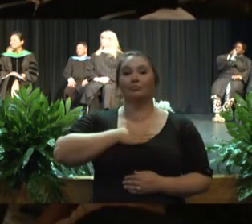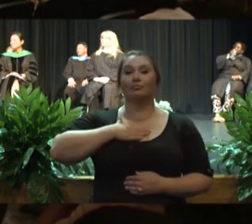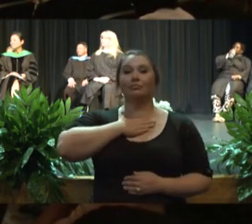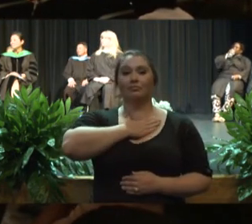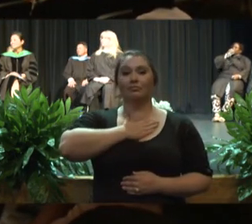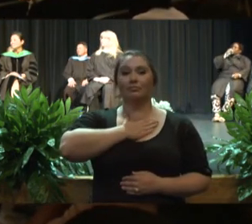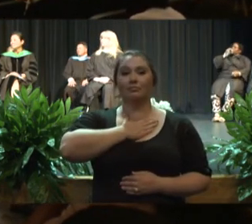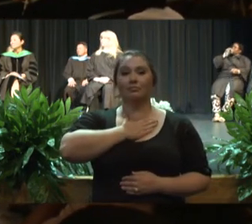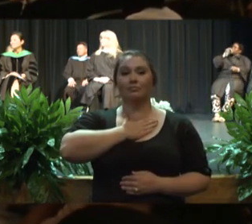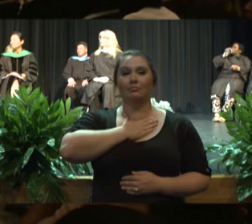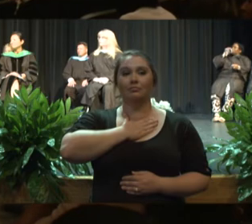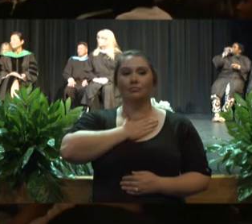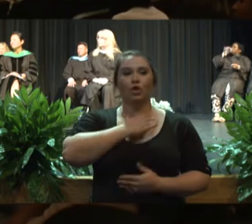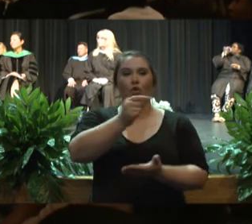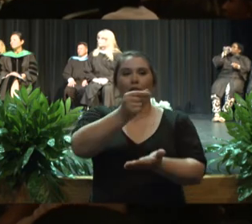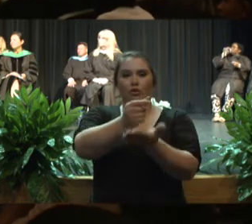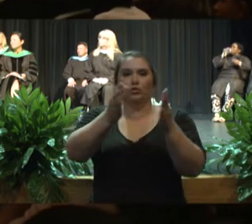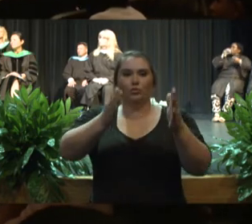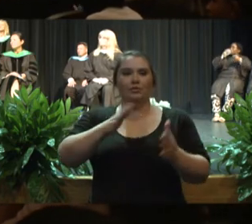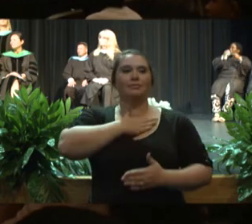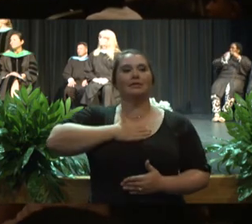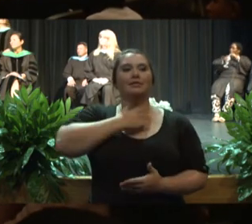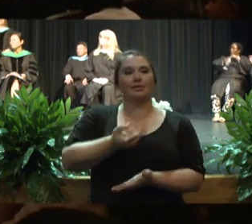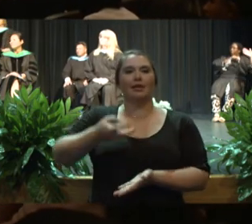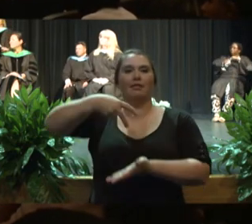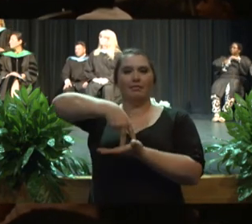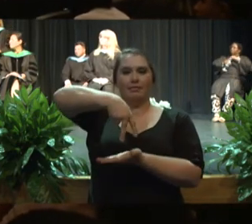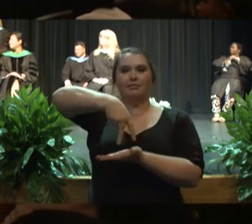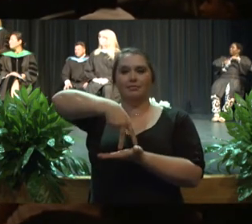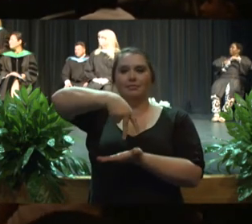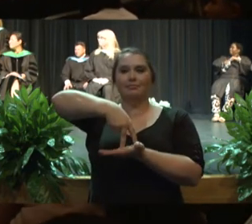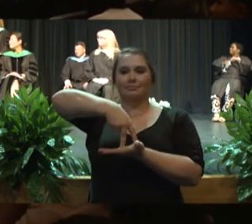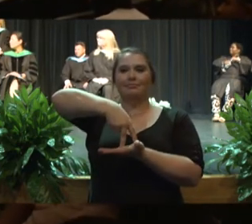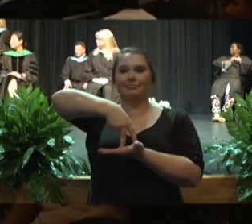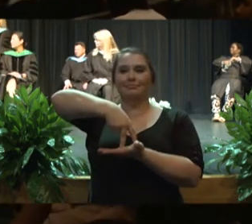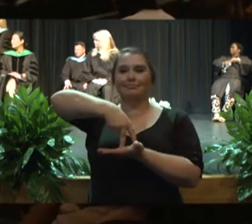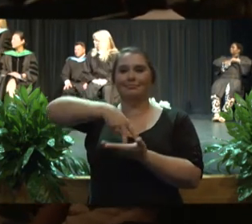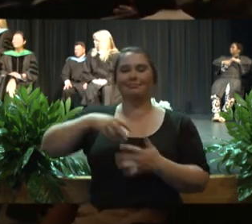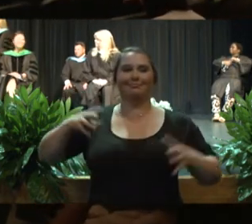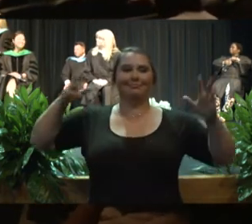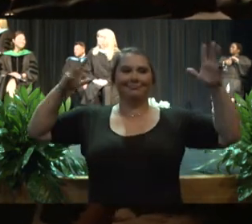Please stand. Graduates, please stand.